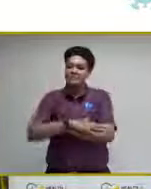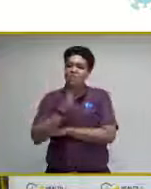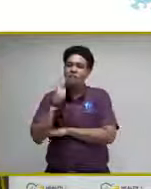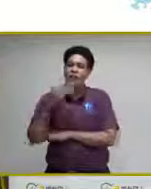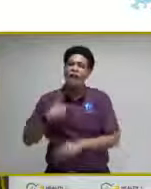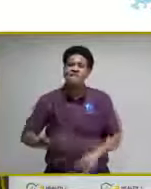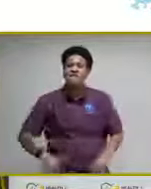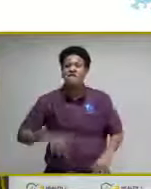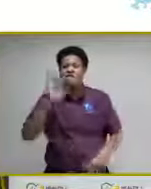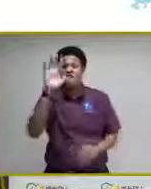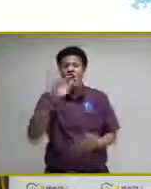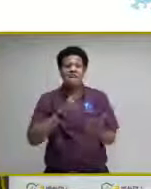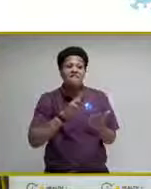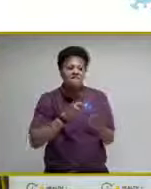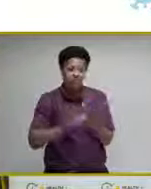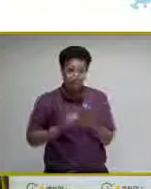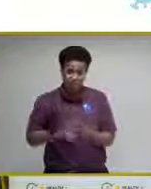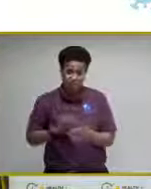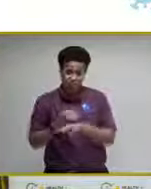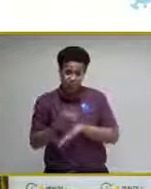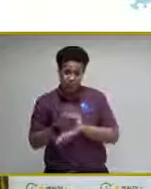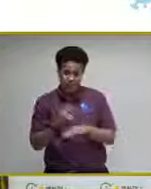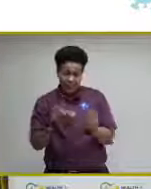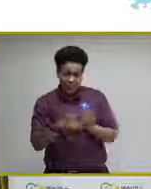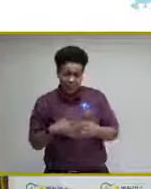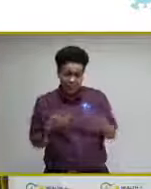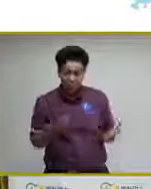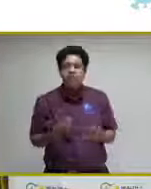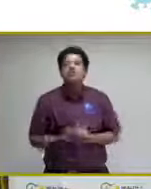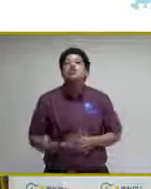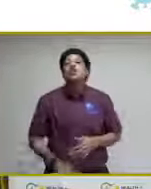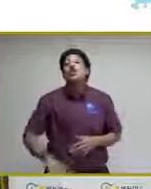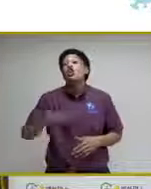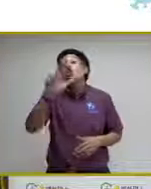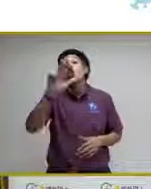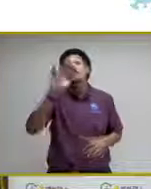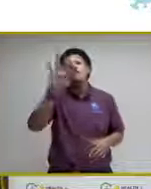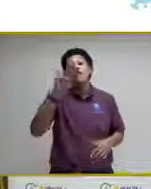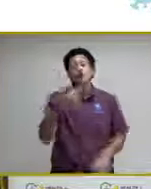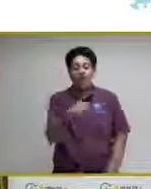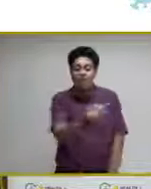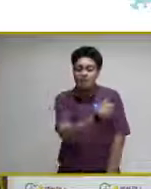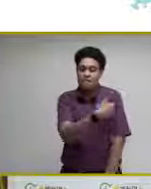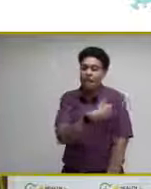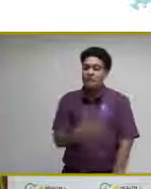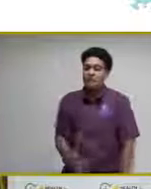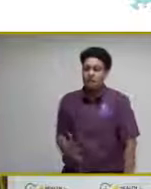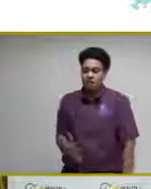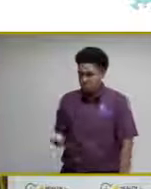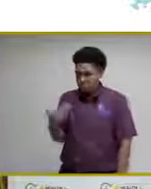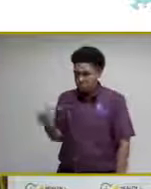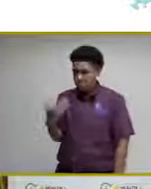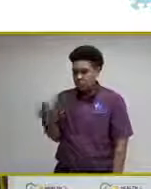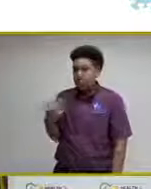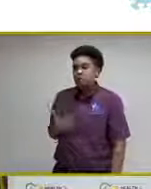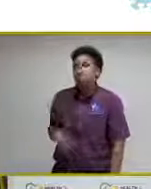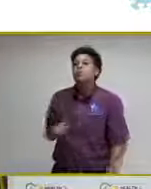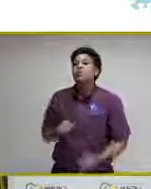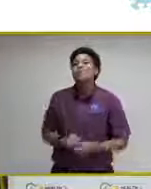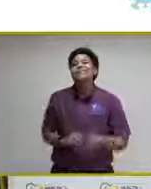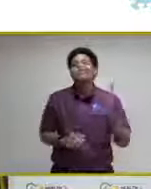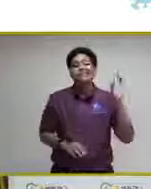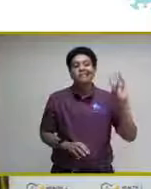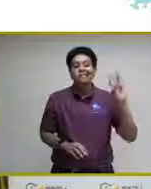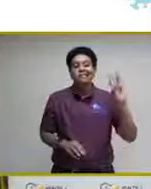5 registrations counseling centers, 34 vaccinators with a throughput of 6